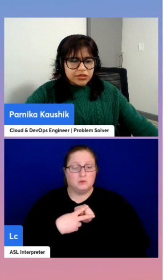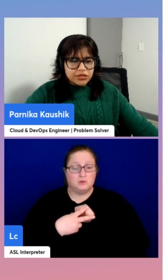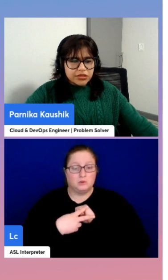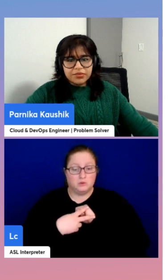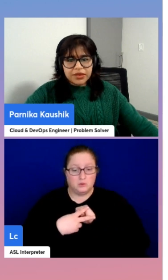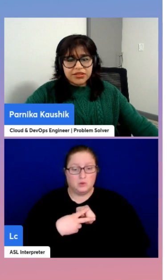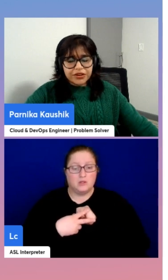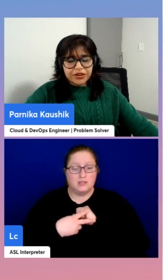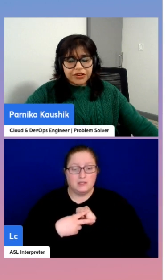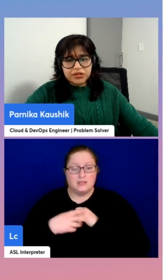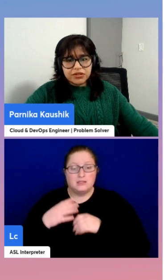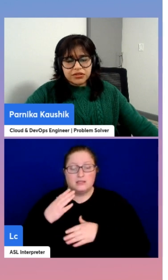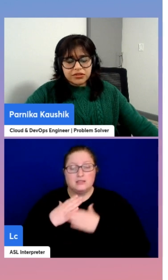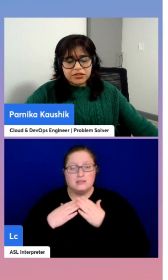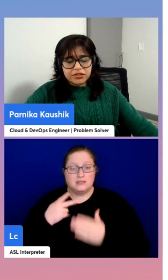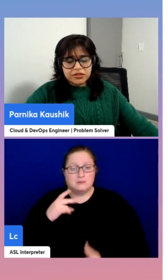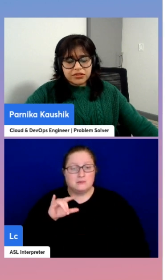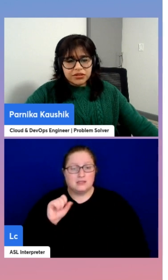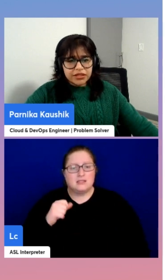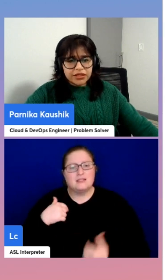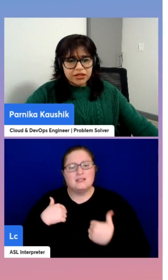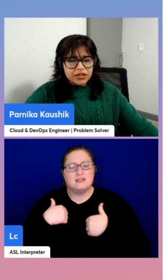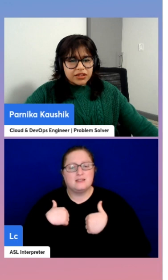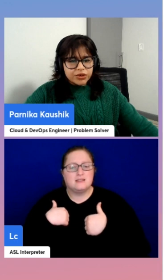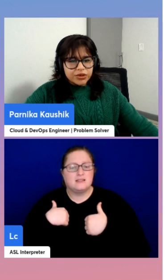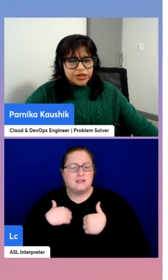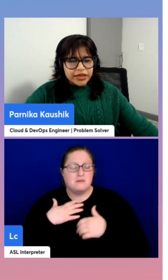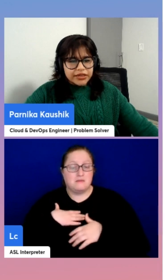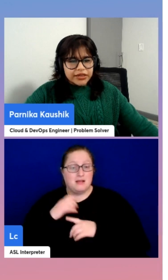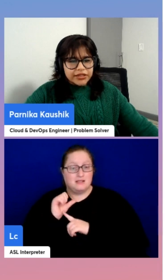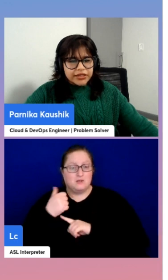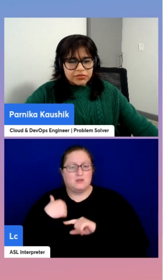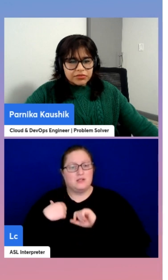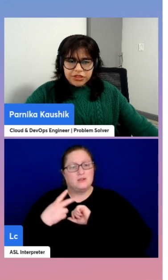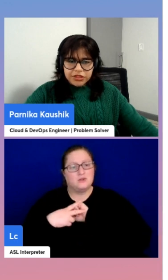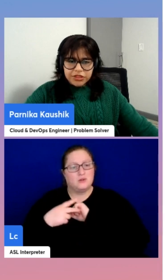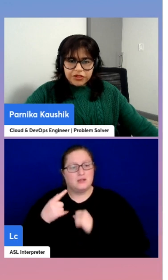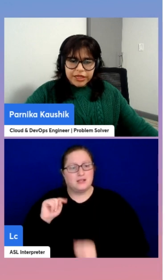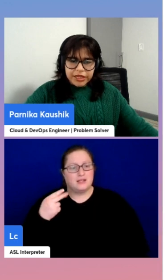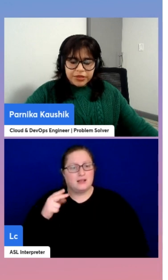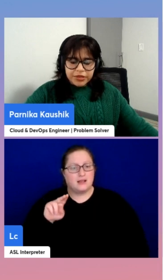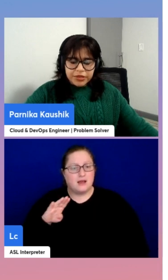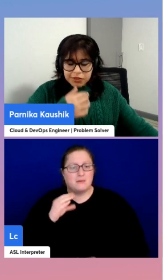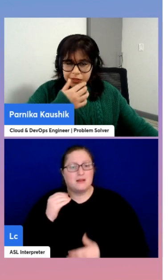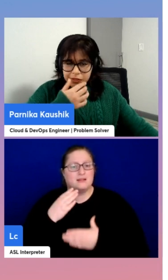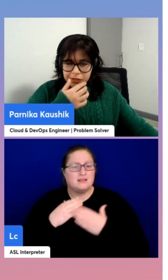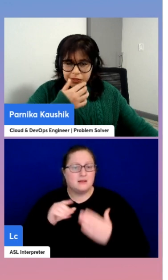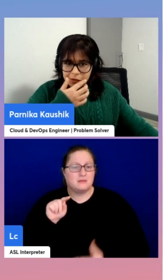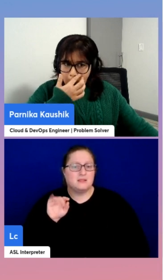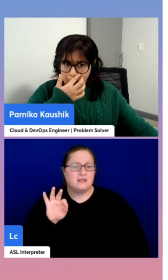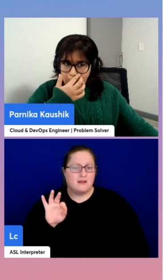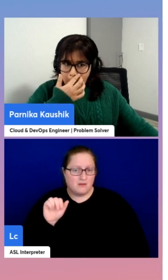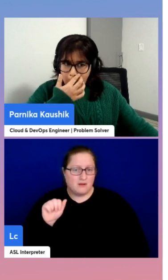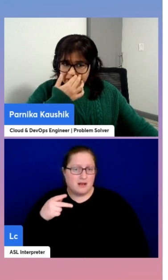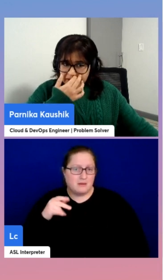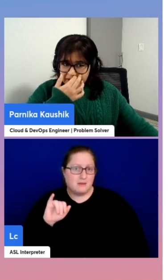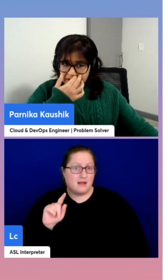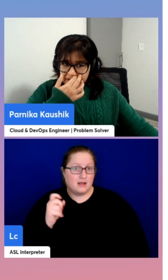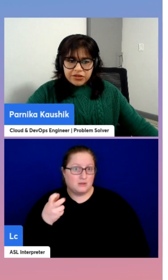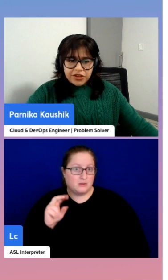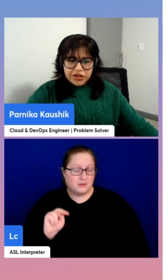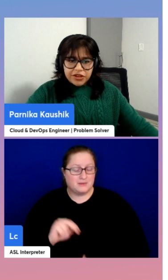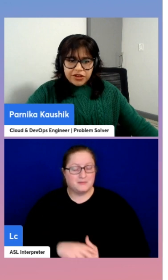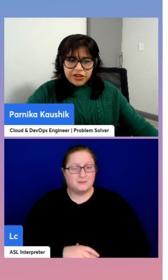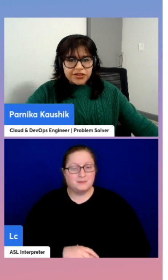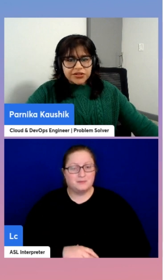keys. In my scenario, I stored a GitHub token and some Terraform API tokens here. There